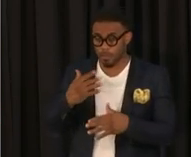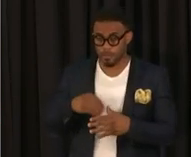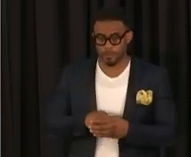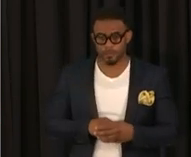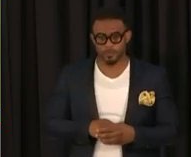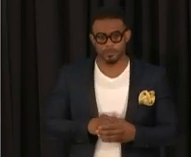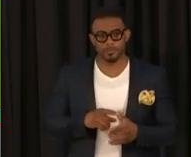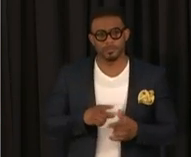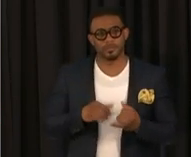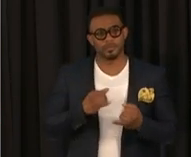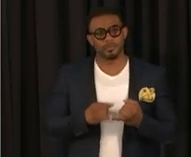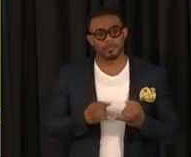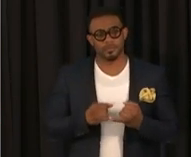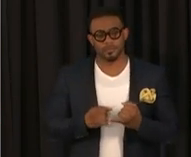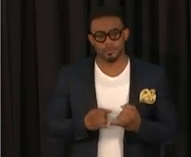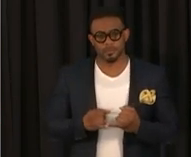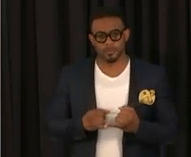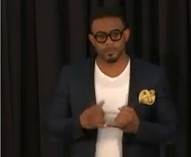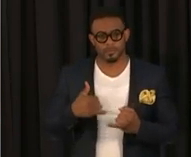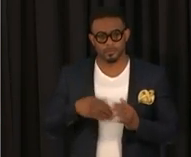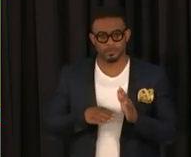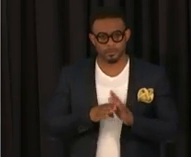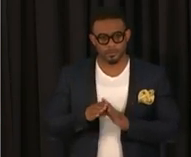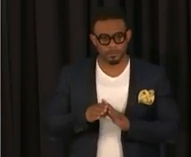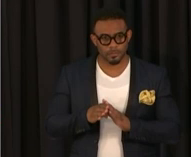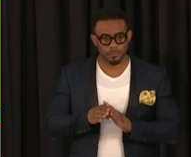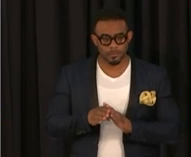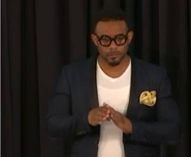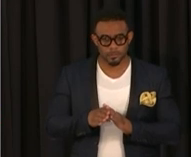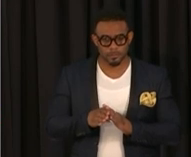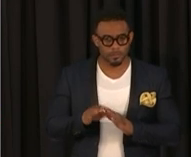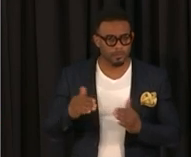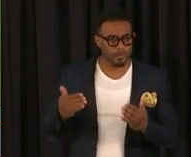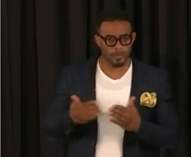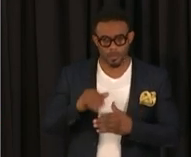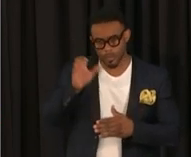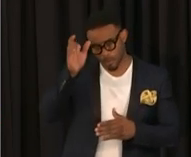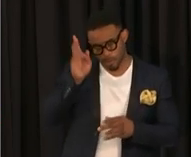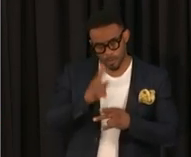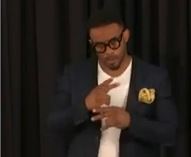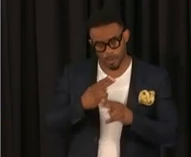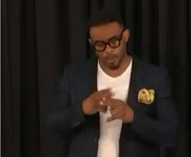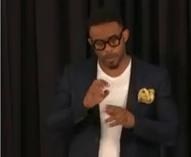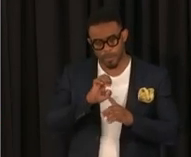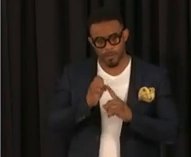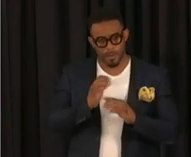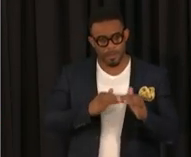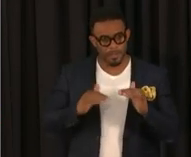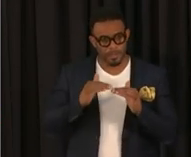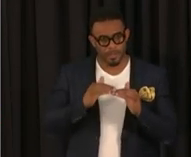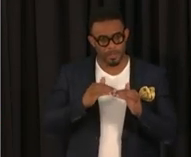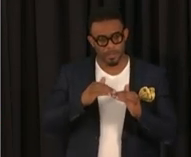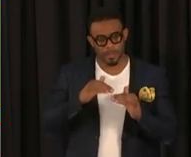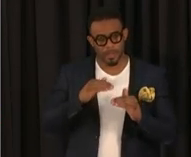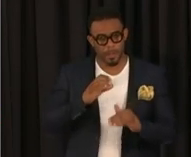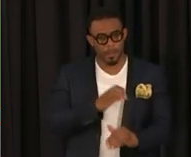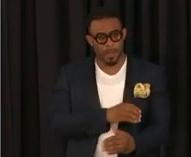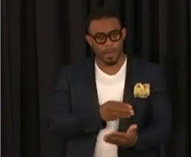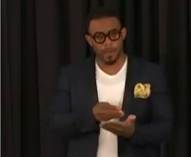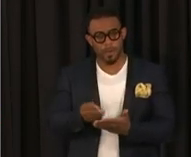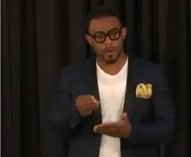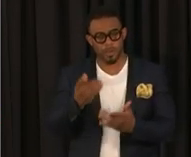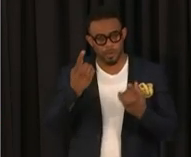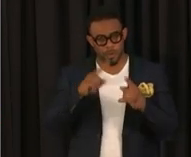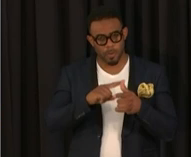are involved. And then lastly, we've developed at Vault a new concept and product called the Environmental Justice Power Purchase Agreement,